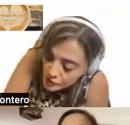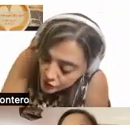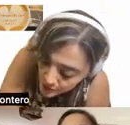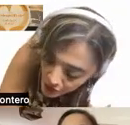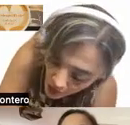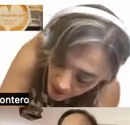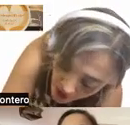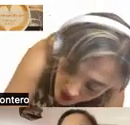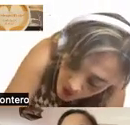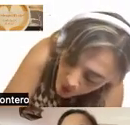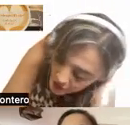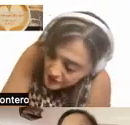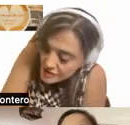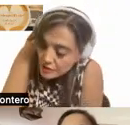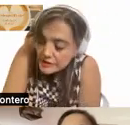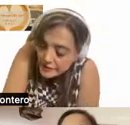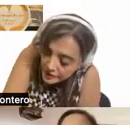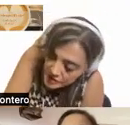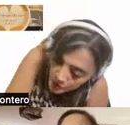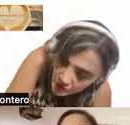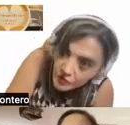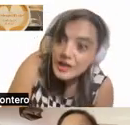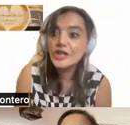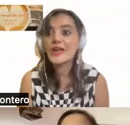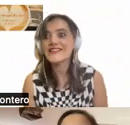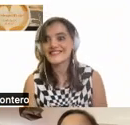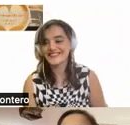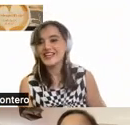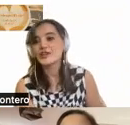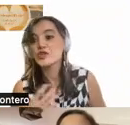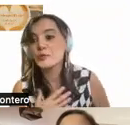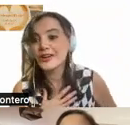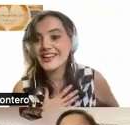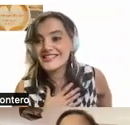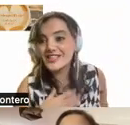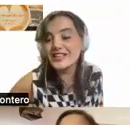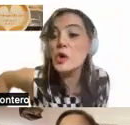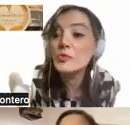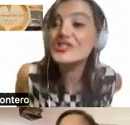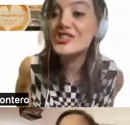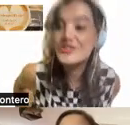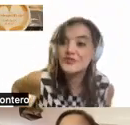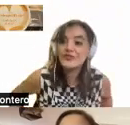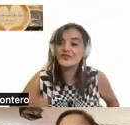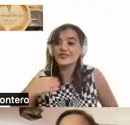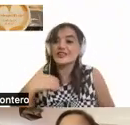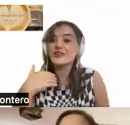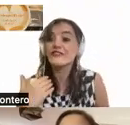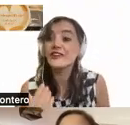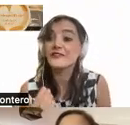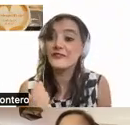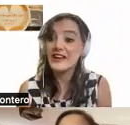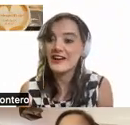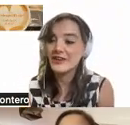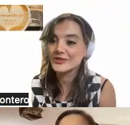yes, I want to feel very happy because the world is good and life is beautiful. You can't, because your body is in no position to, so that